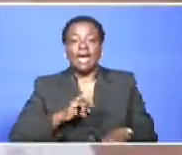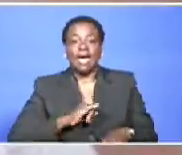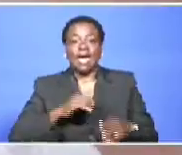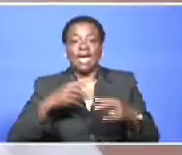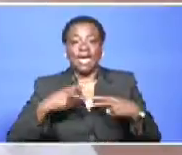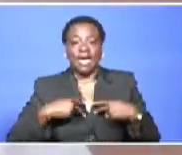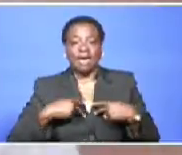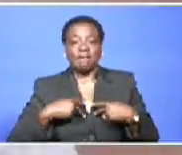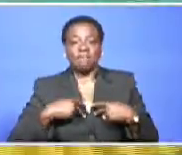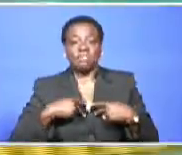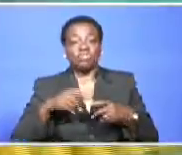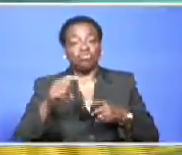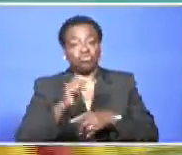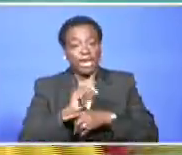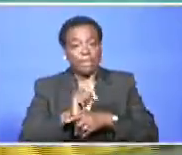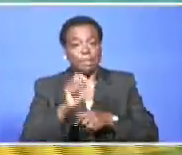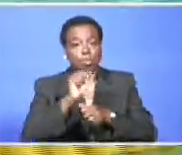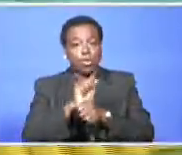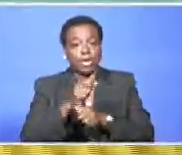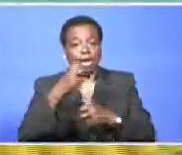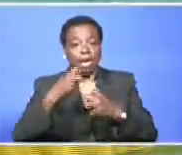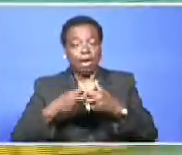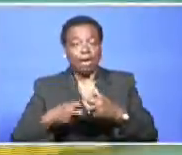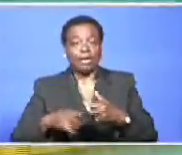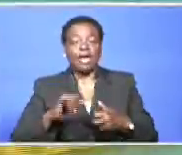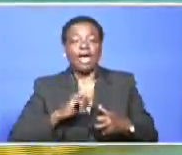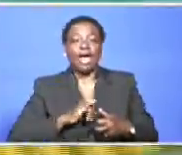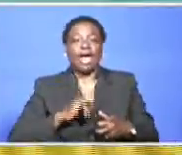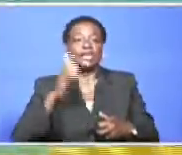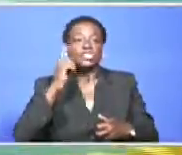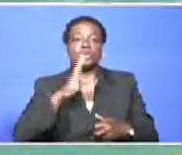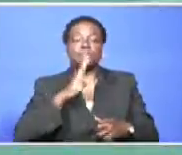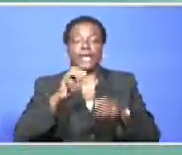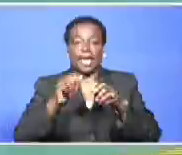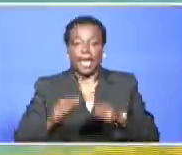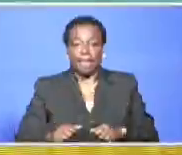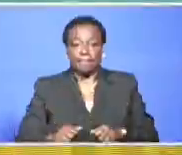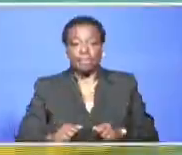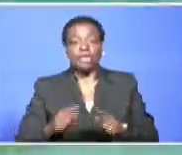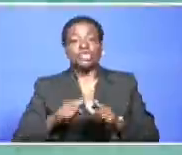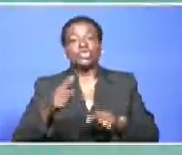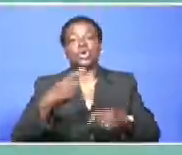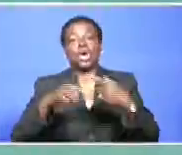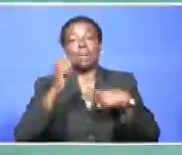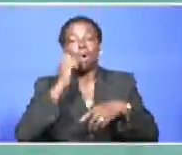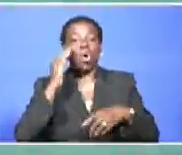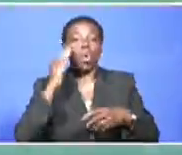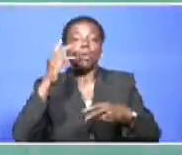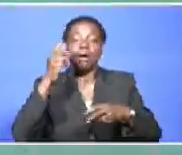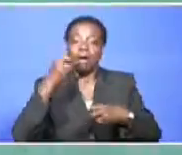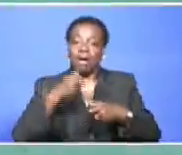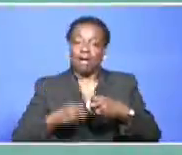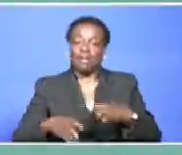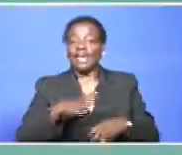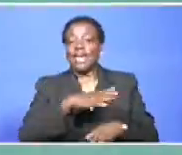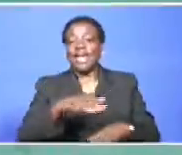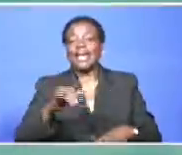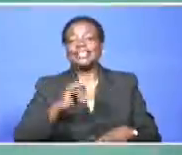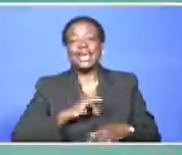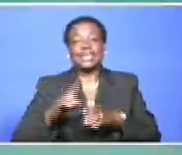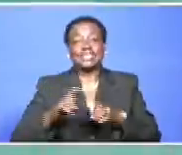and I have been working hard, that I should be able, with all the adrenaline, to just come home hard. And I did, beating the record